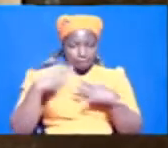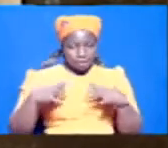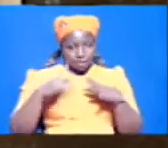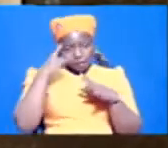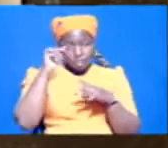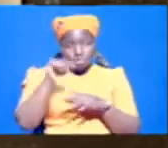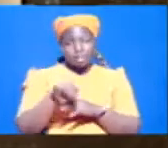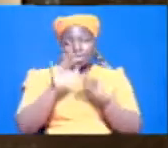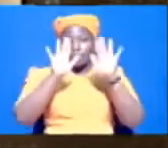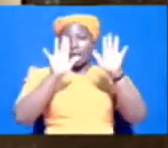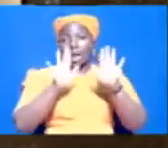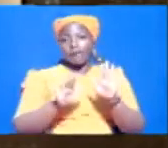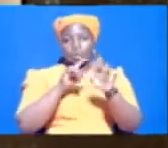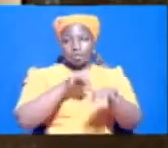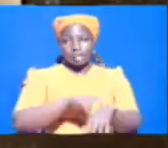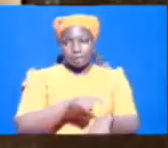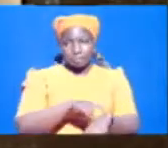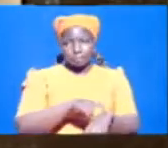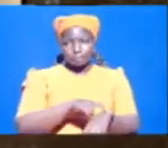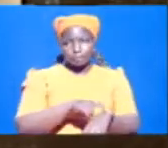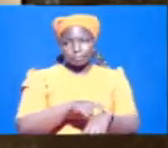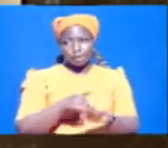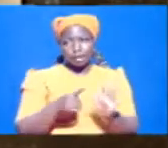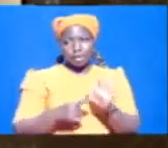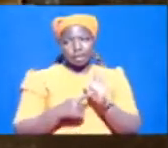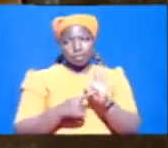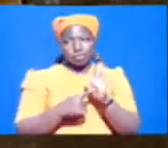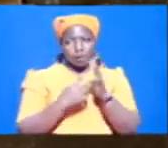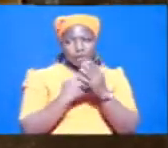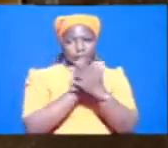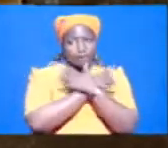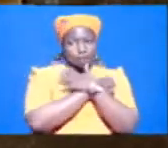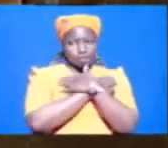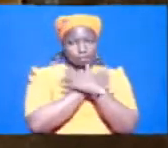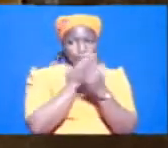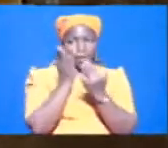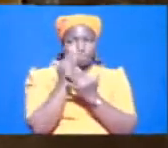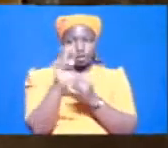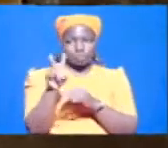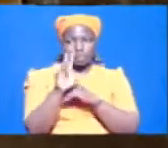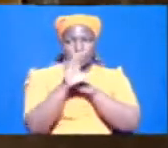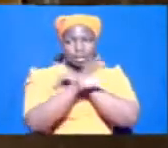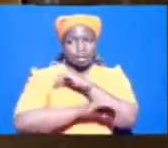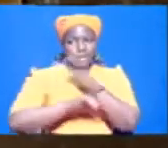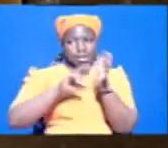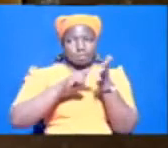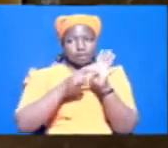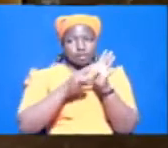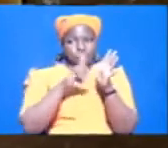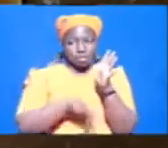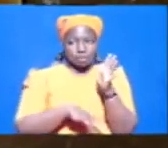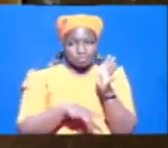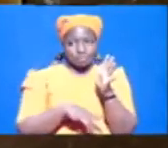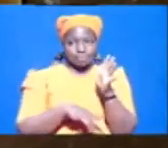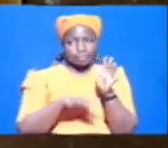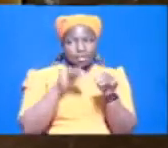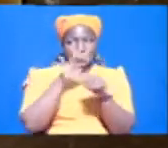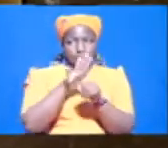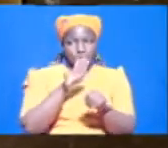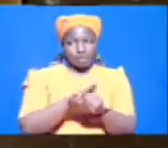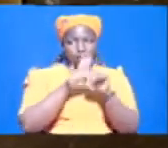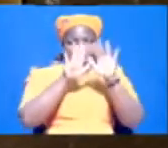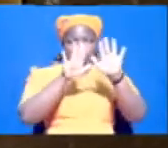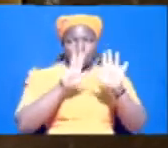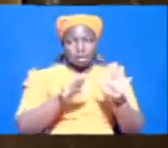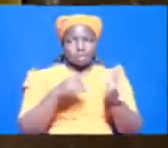The cementation of friendship between the two countries obviously means plenty of important discussions